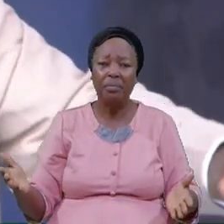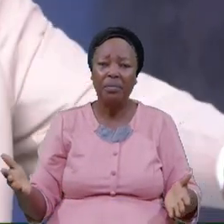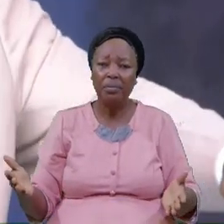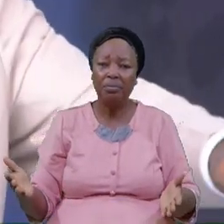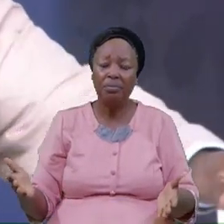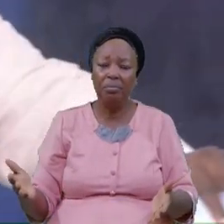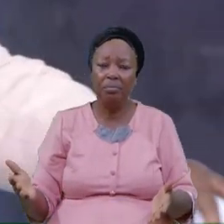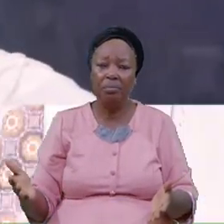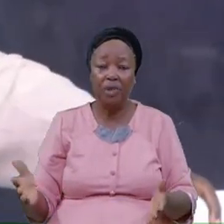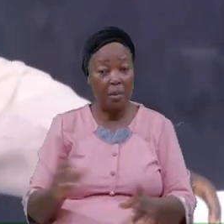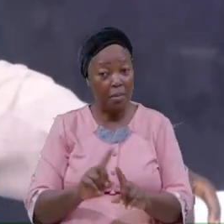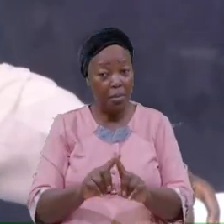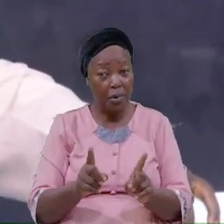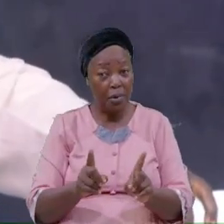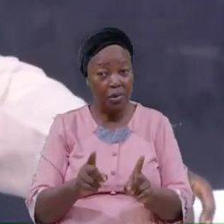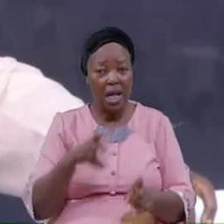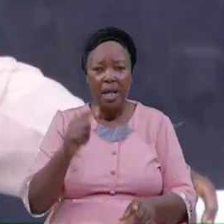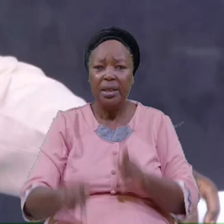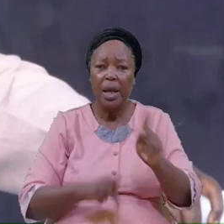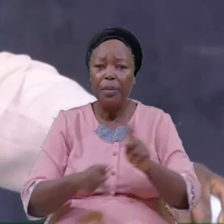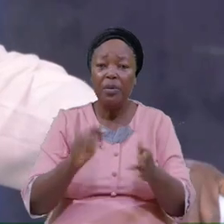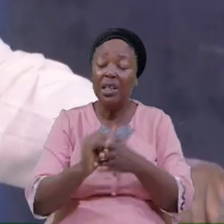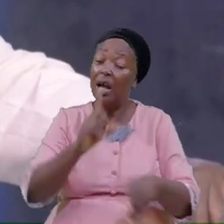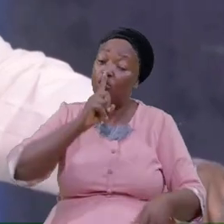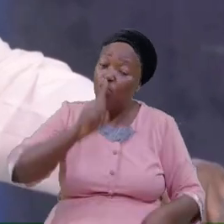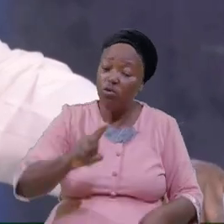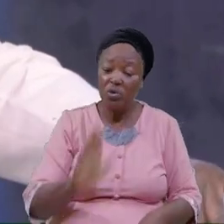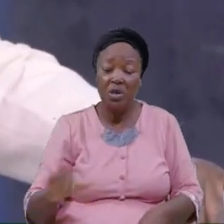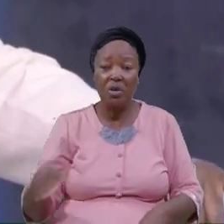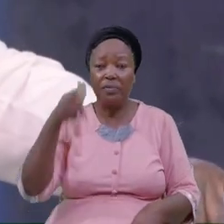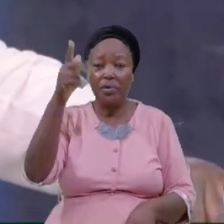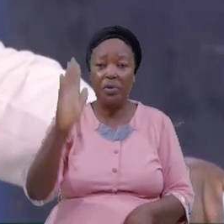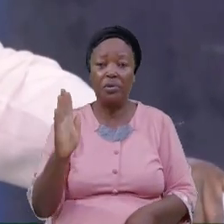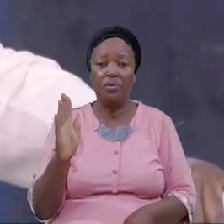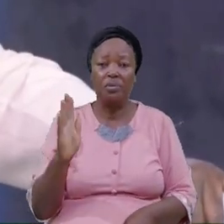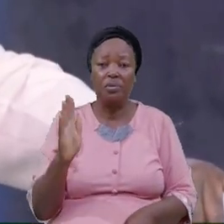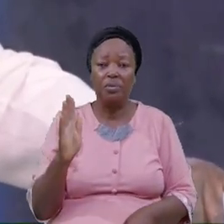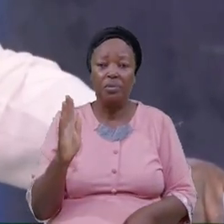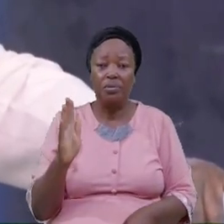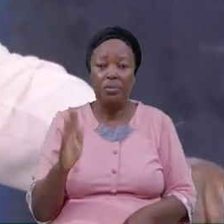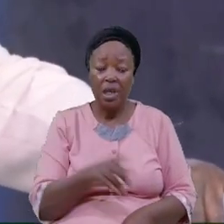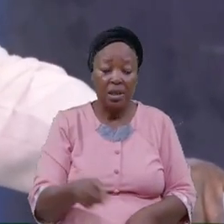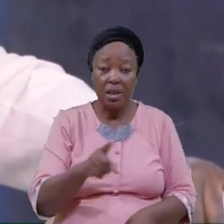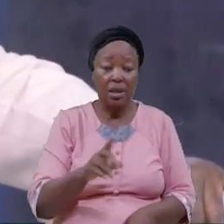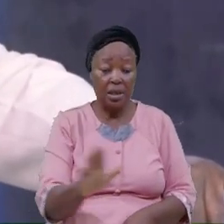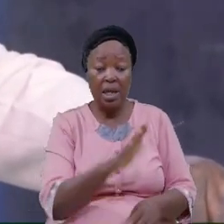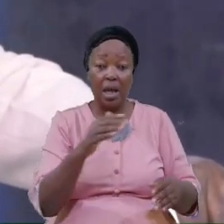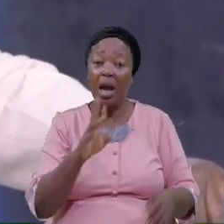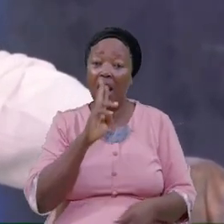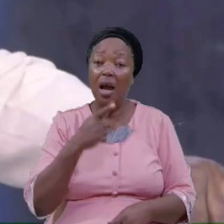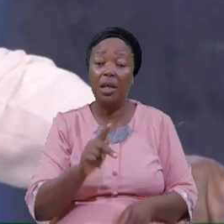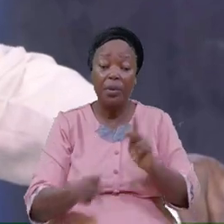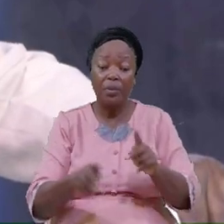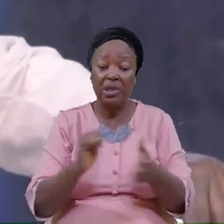But the people who are real children of God, mais ceux qui sont de vrais enfants de Dieu, they are the people who are called